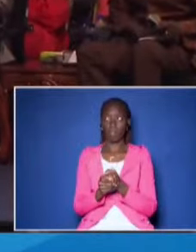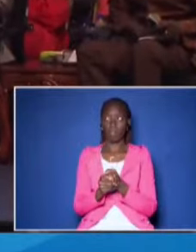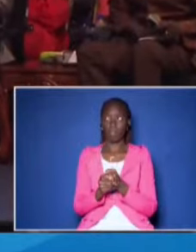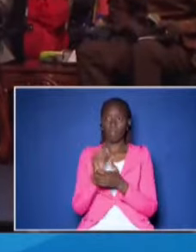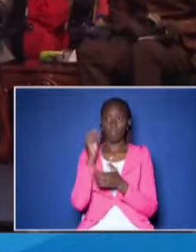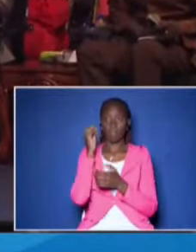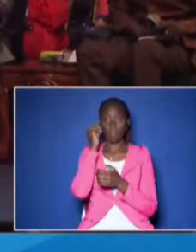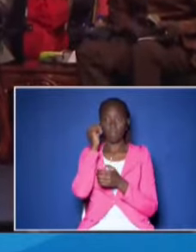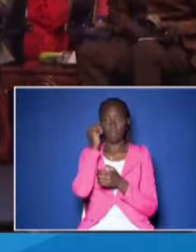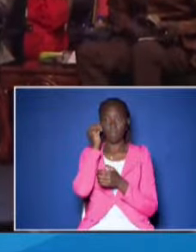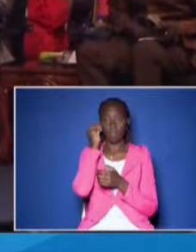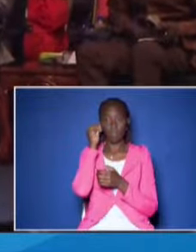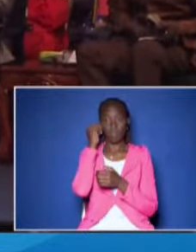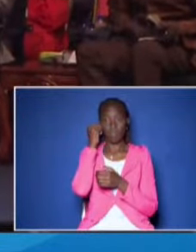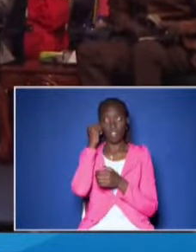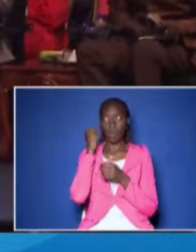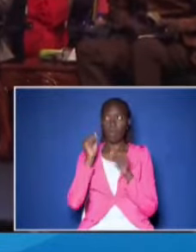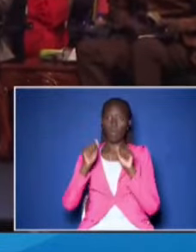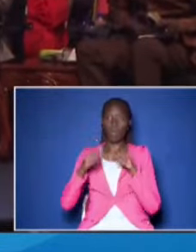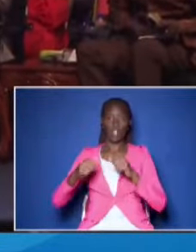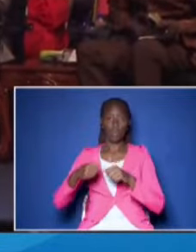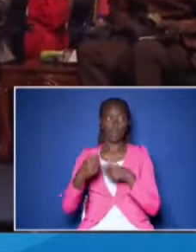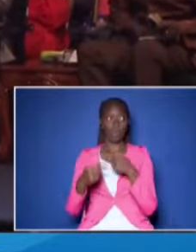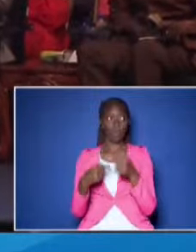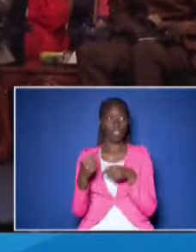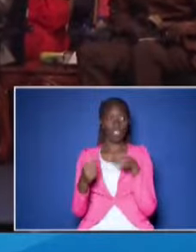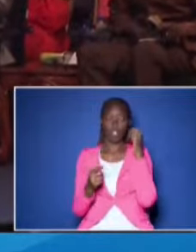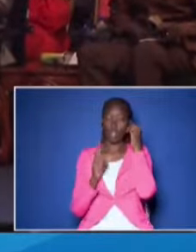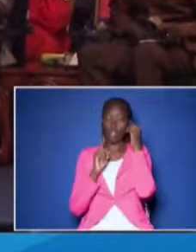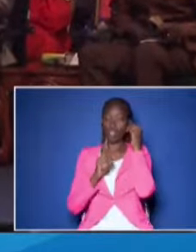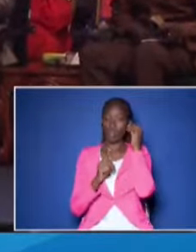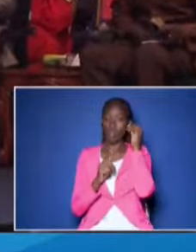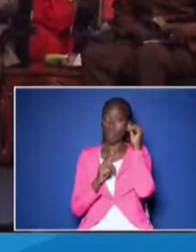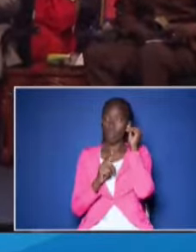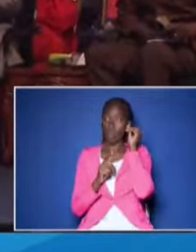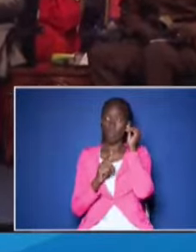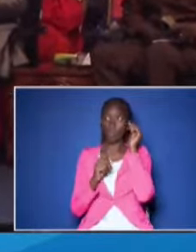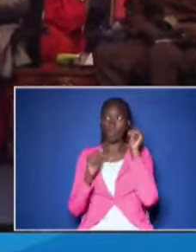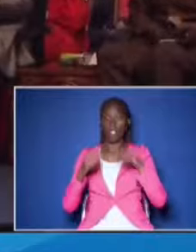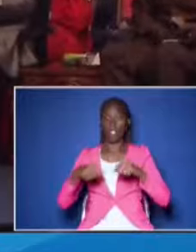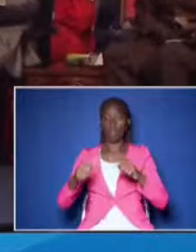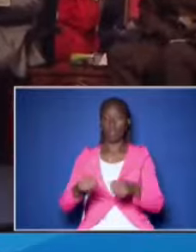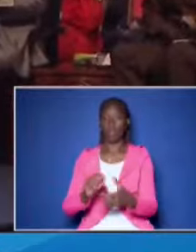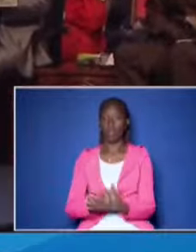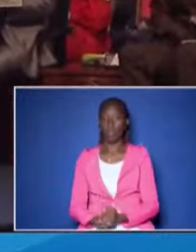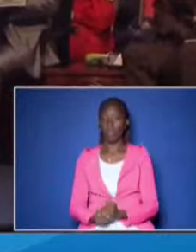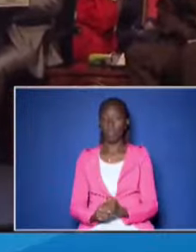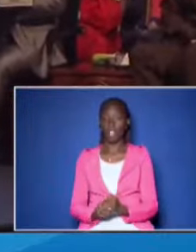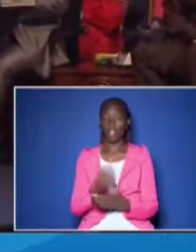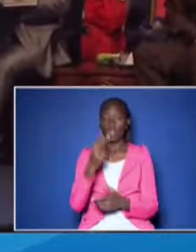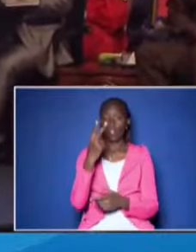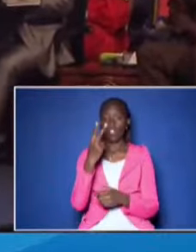I can break it down for you without even looking at the Bible so stop playing